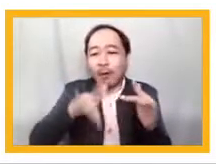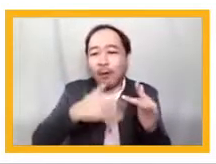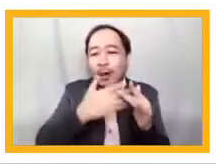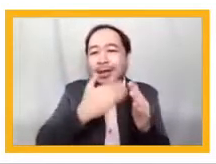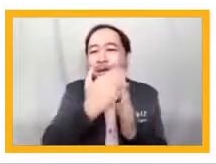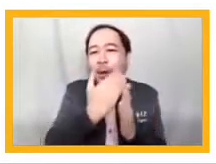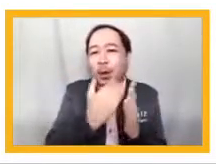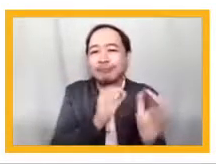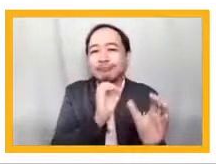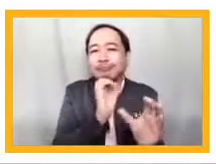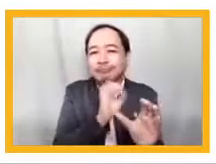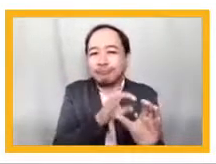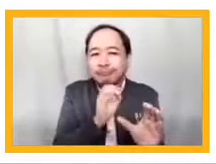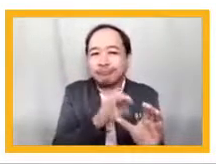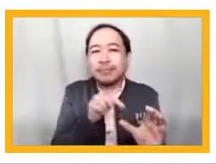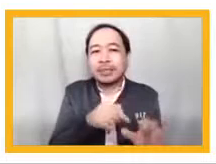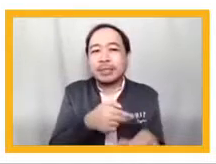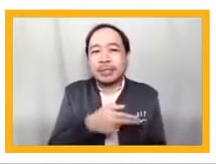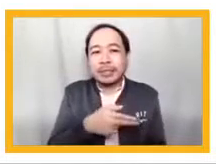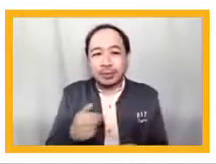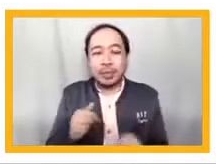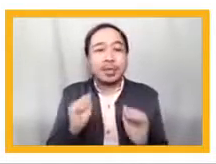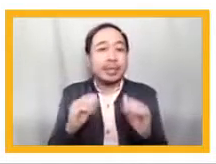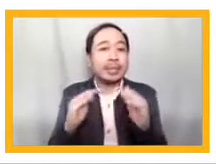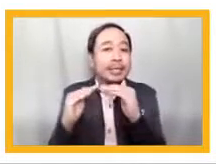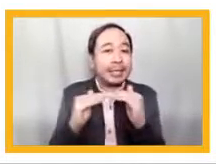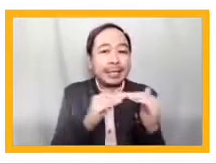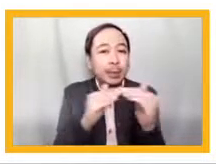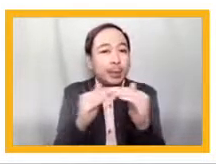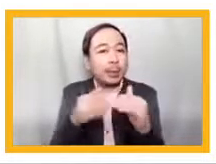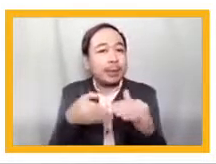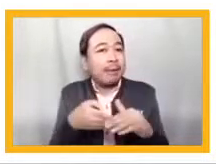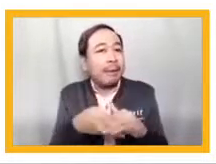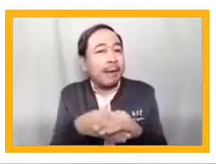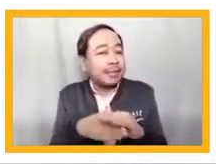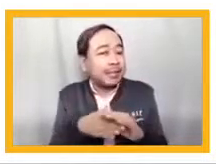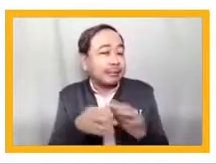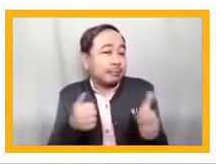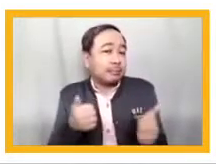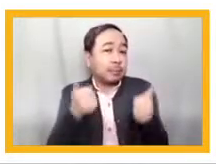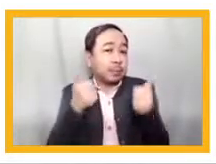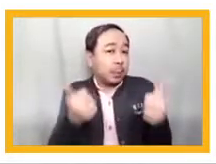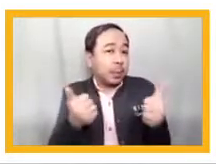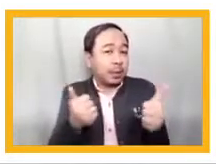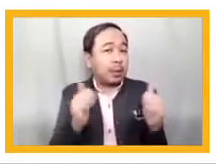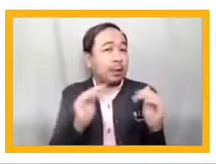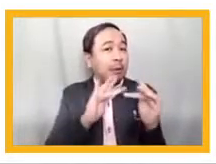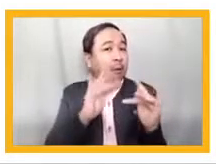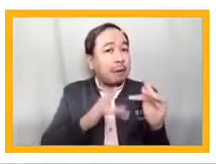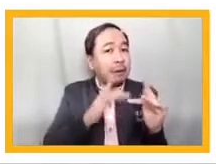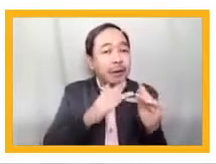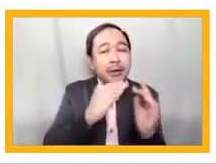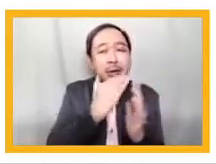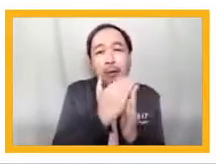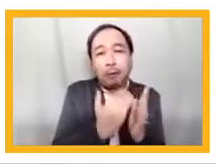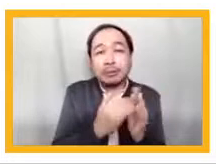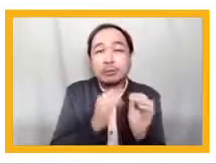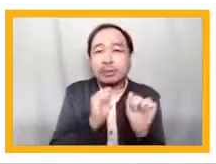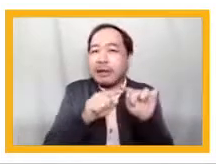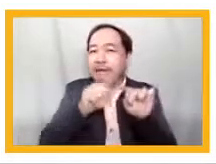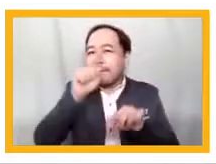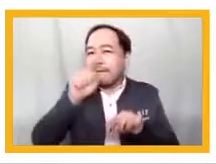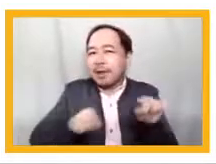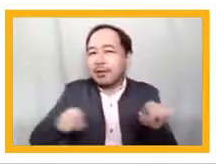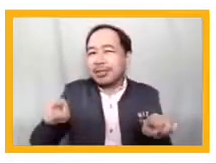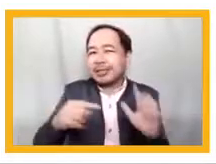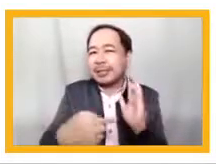equity and massive access for quality online online courses through various technology across time and